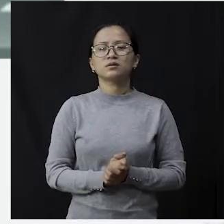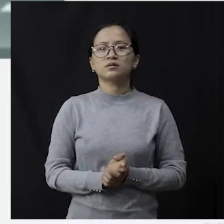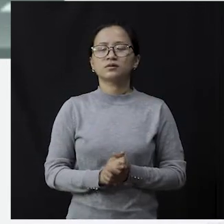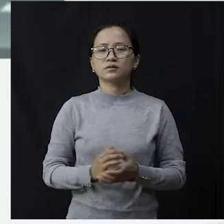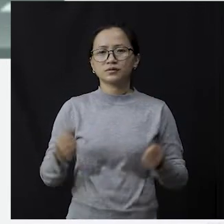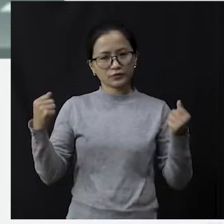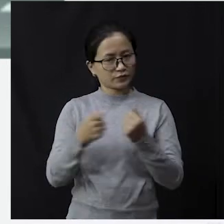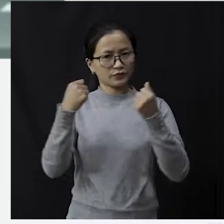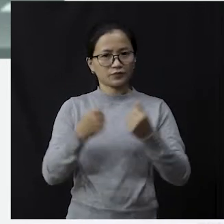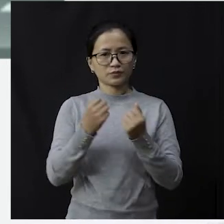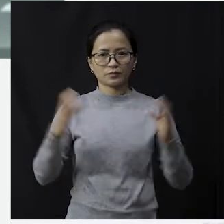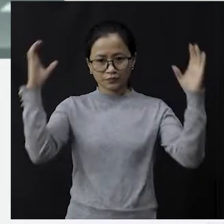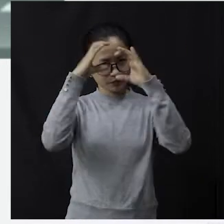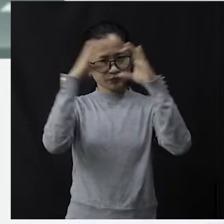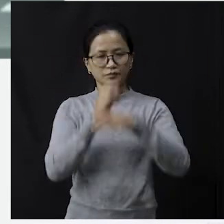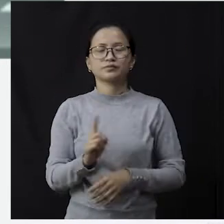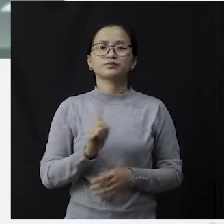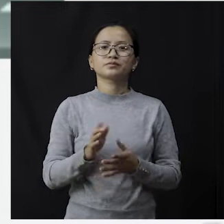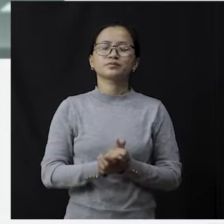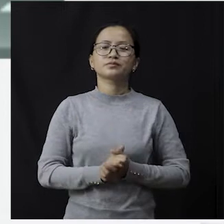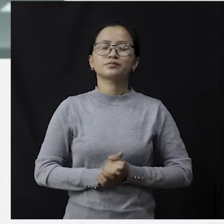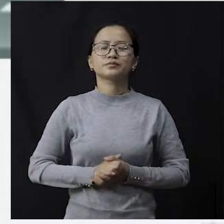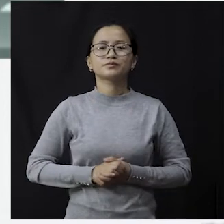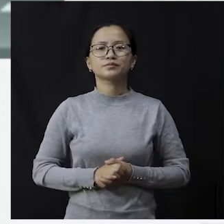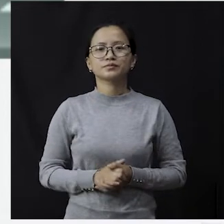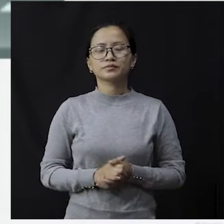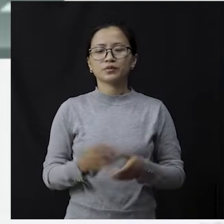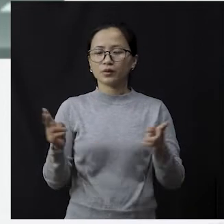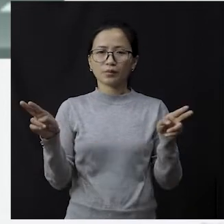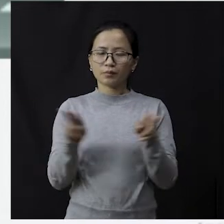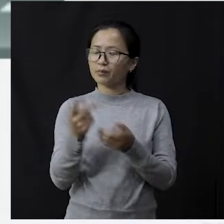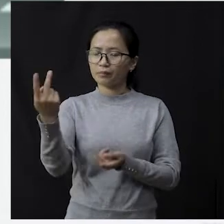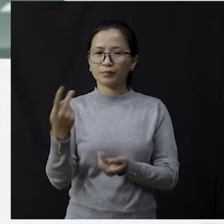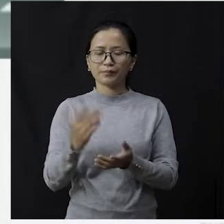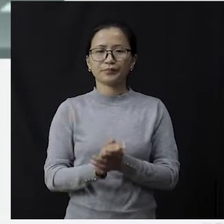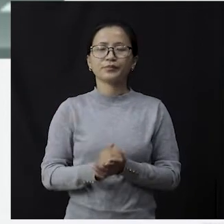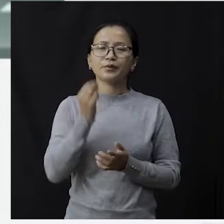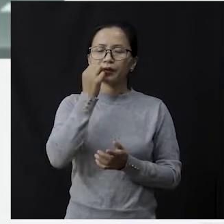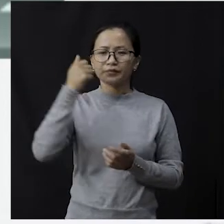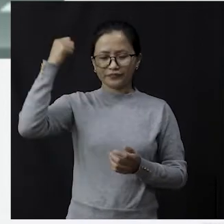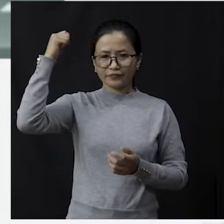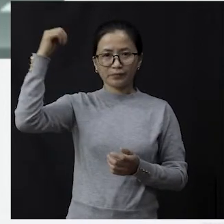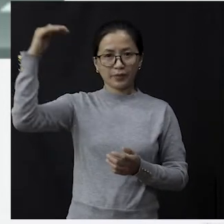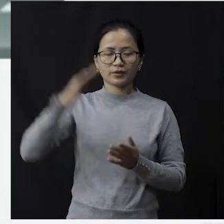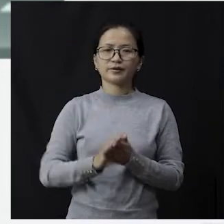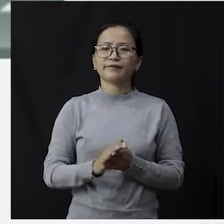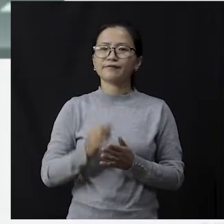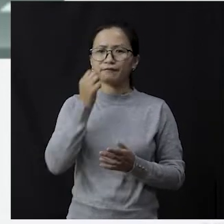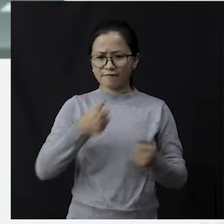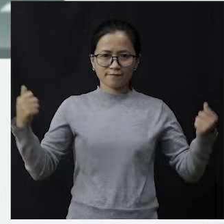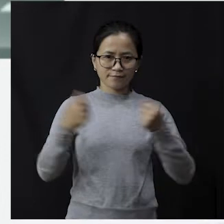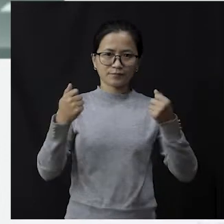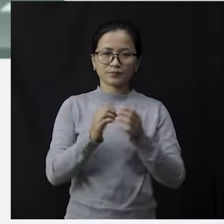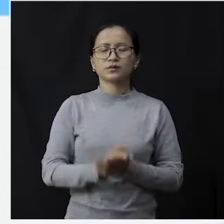as a firefighter. Don't get confused with the fireman and the firefighter. Both the firemen and the firefighters, they used to work in